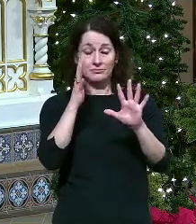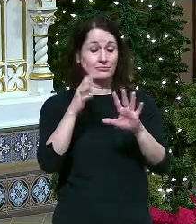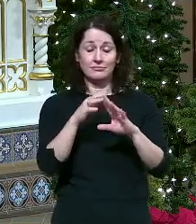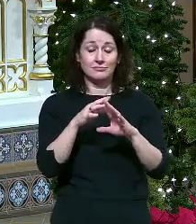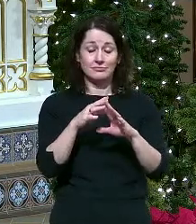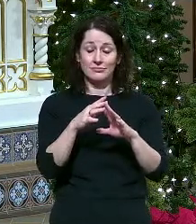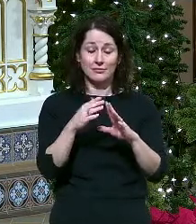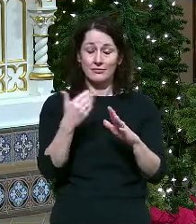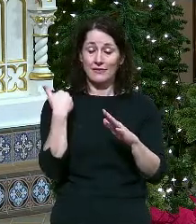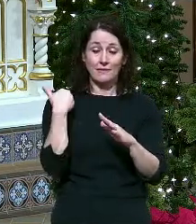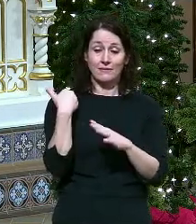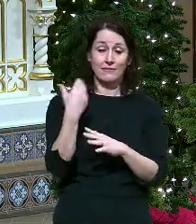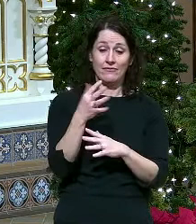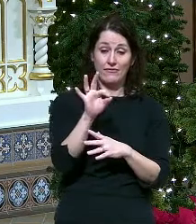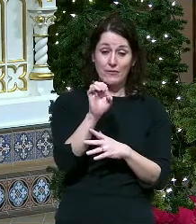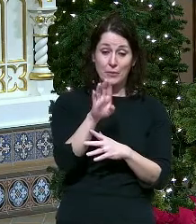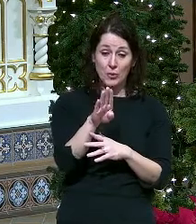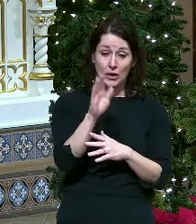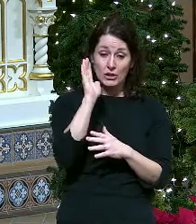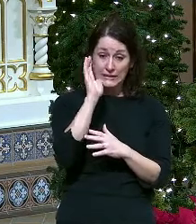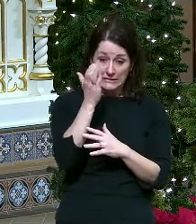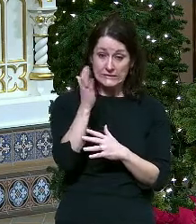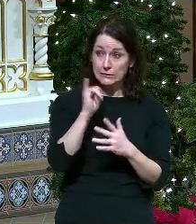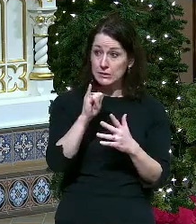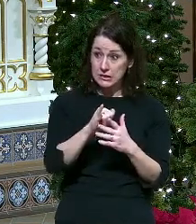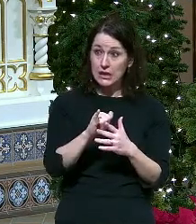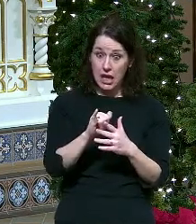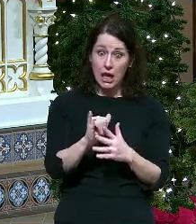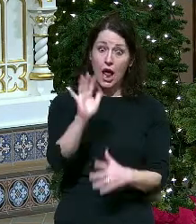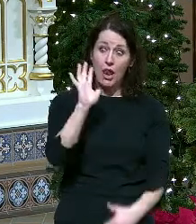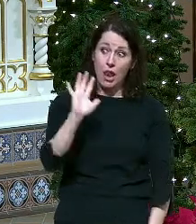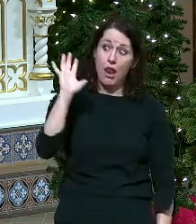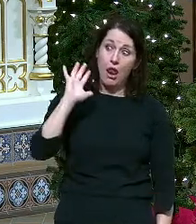doesn't last February seem a long, long time ago?